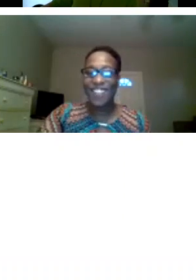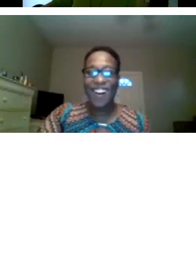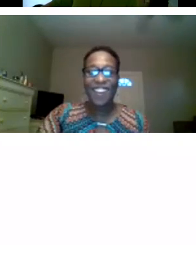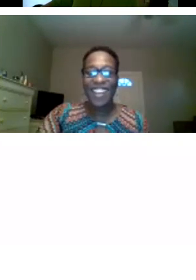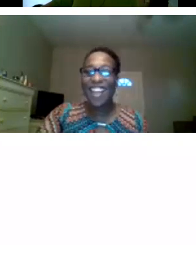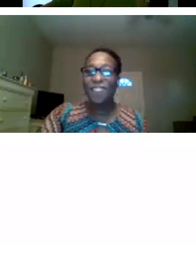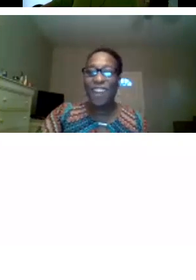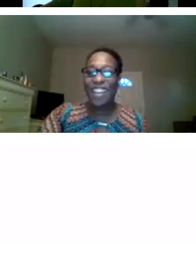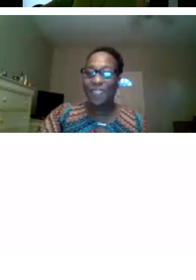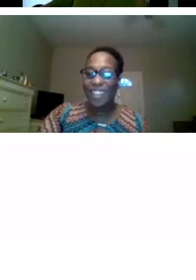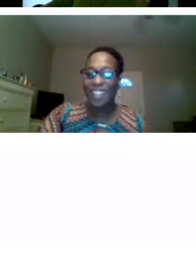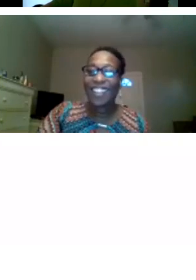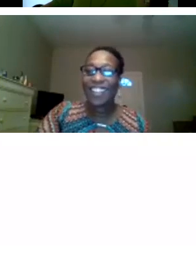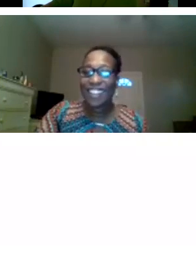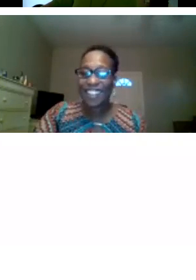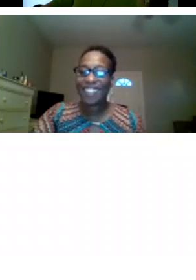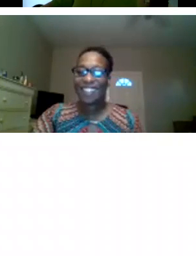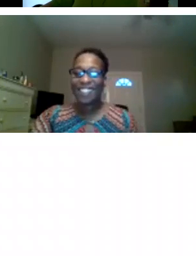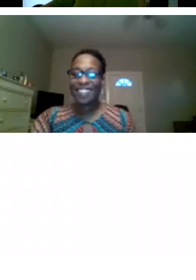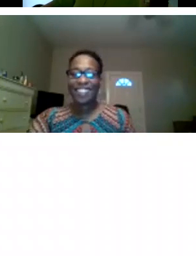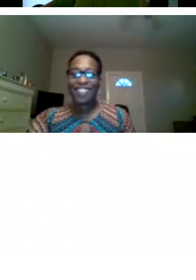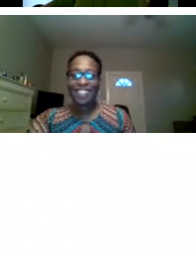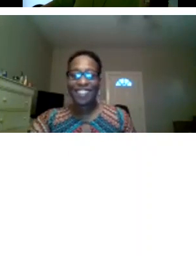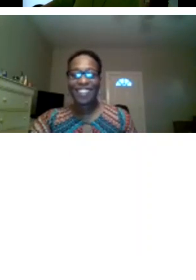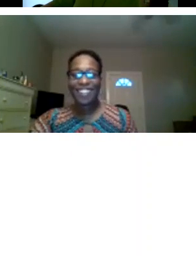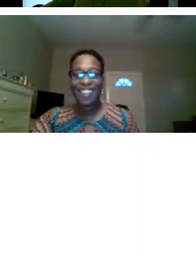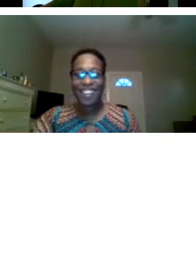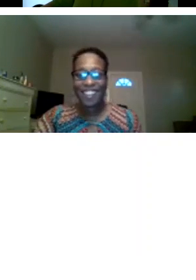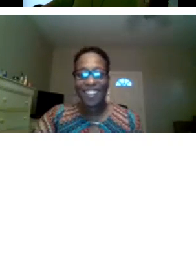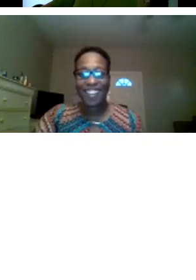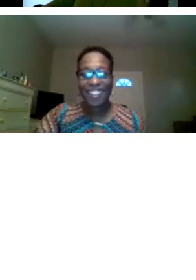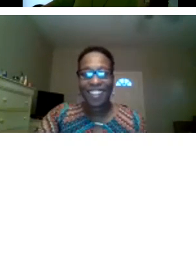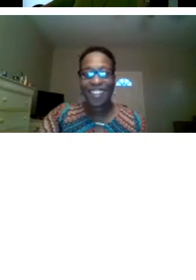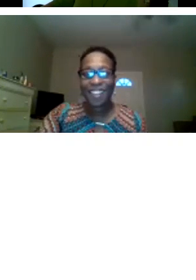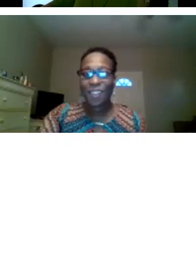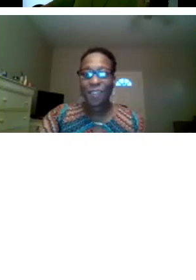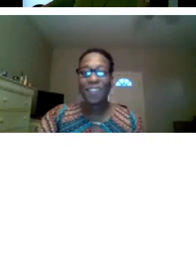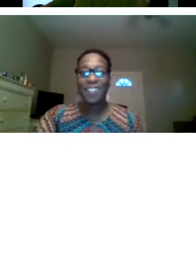Thank you all, and have a great evening. Have a great evening, and thank you everyone.